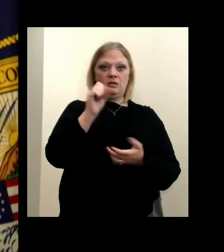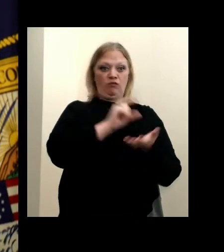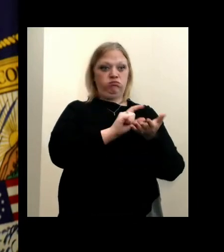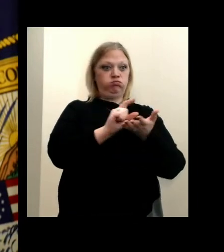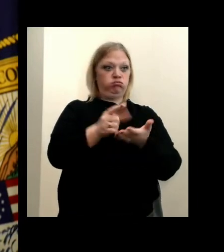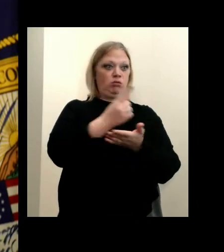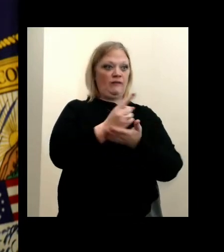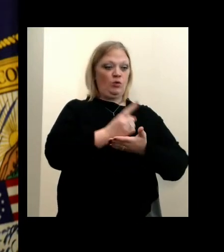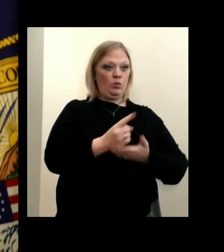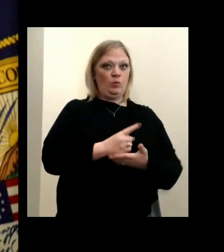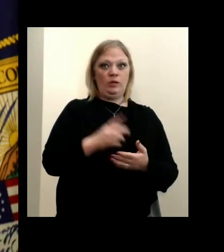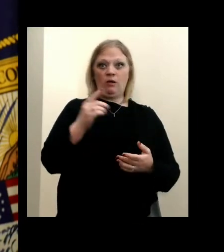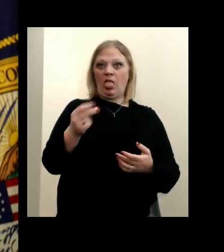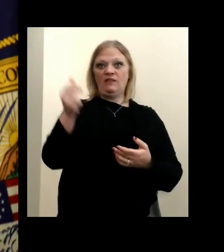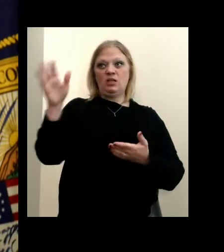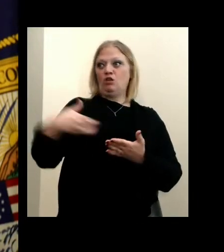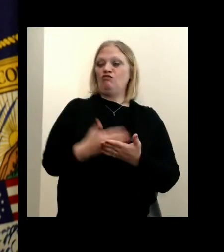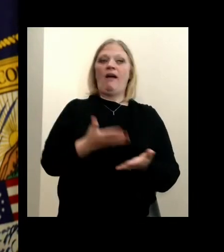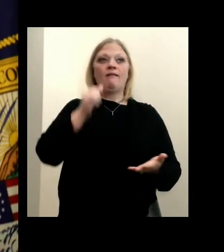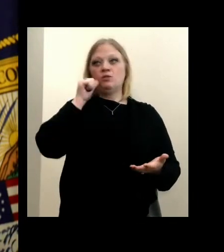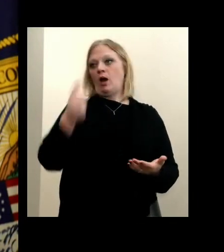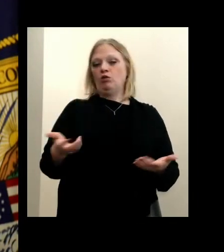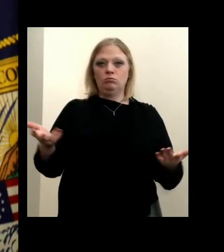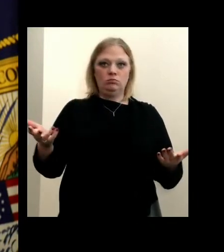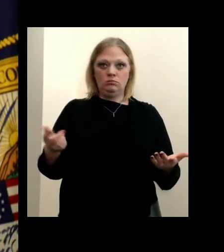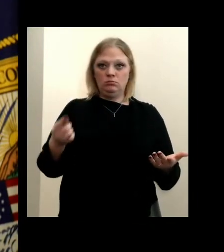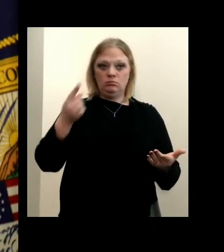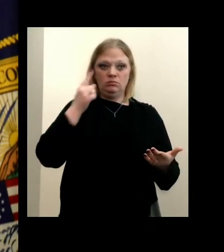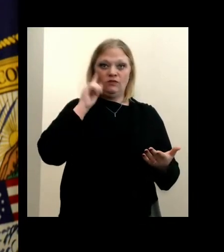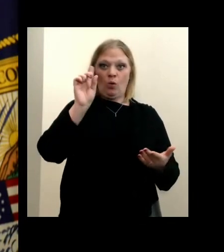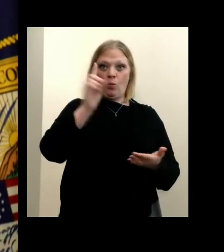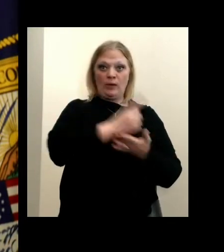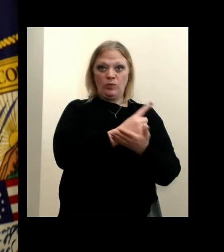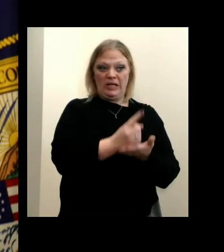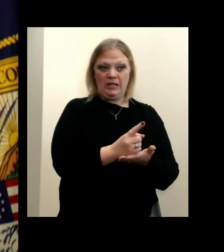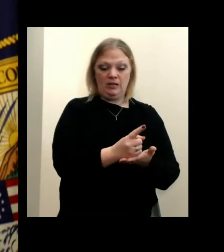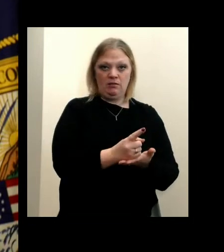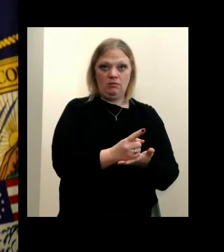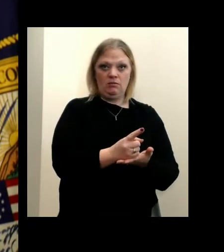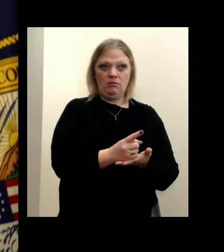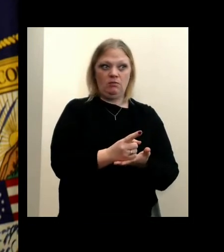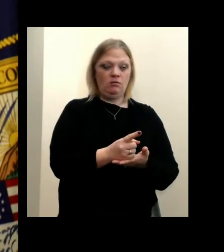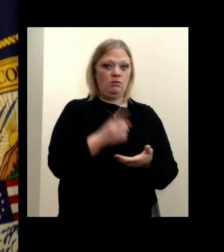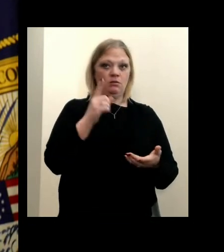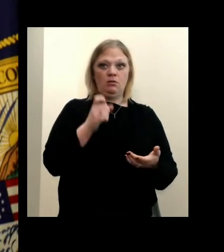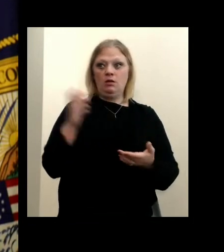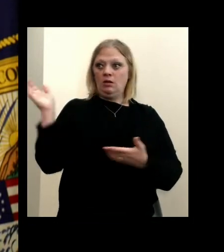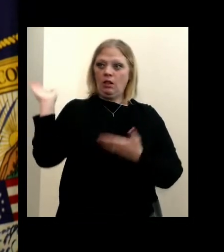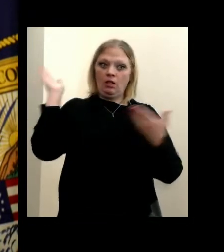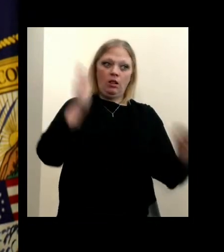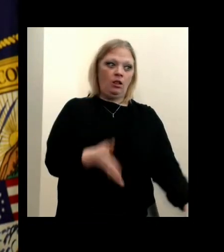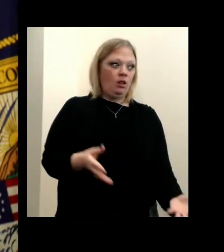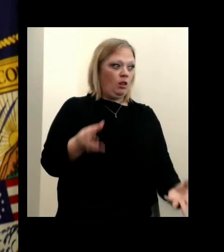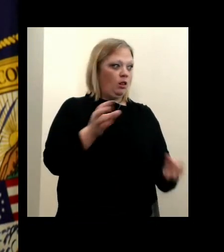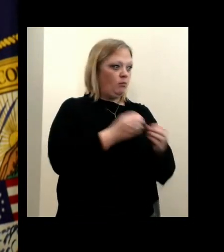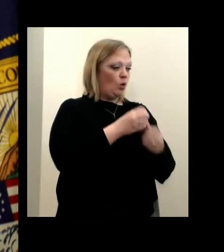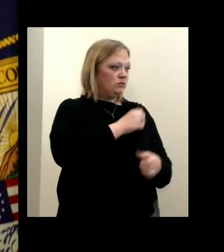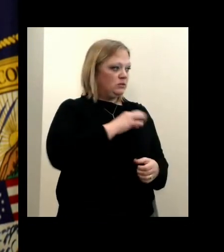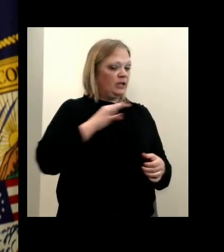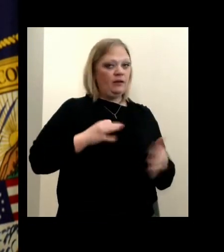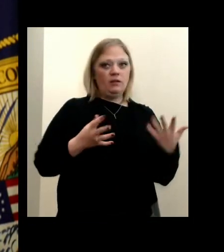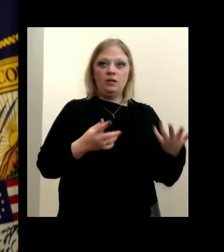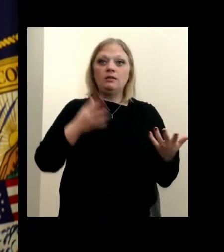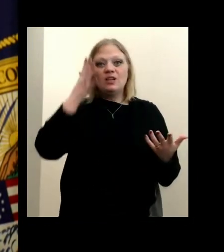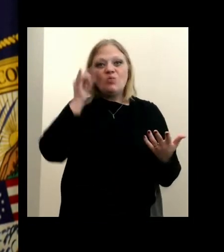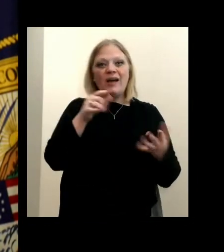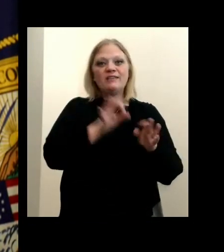and we got 40,000 doses in Erie County for the whole week, we'd have to bring in more staff and so forth. So that's why it's important that you have these other sites